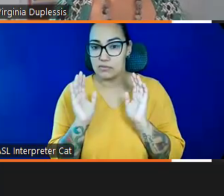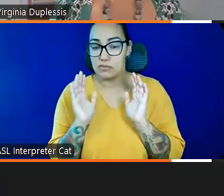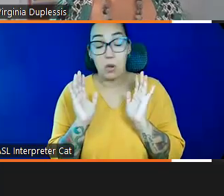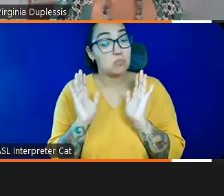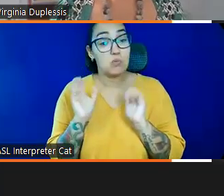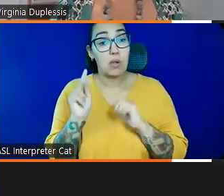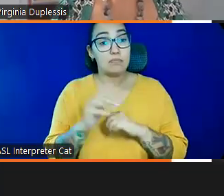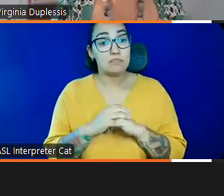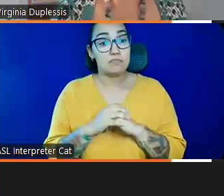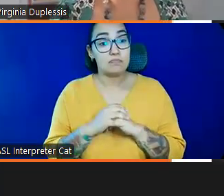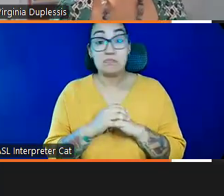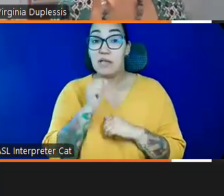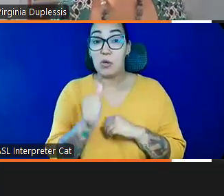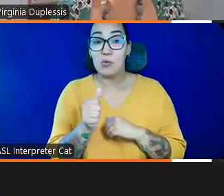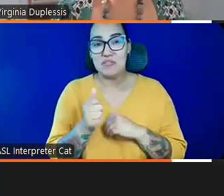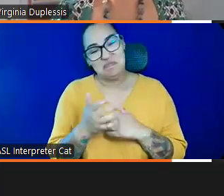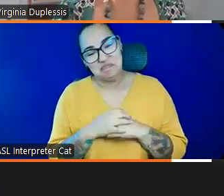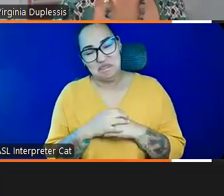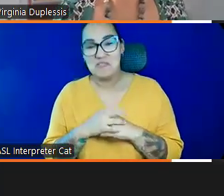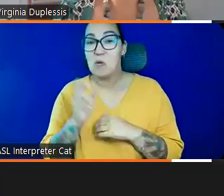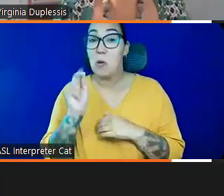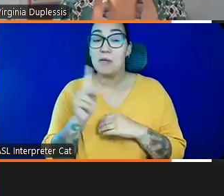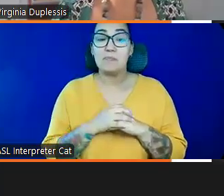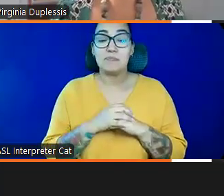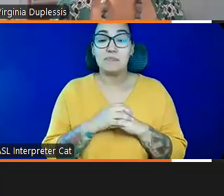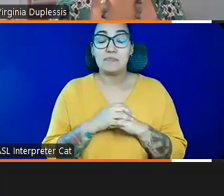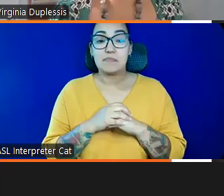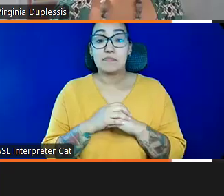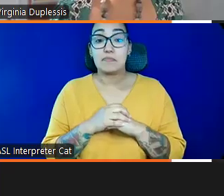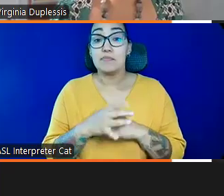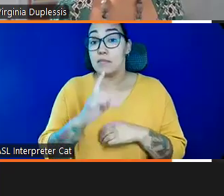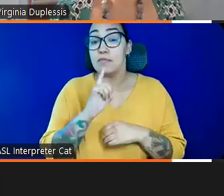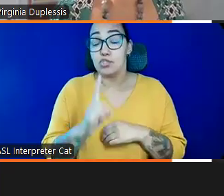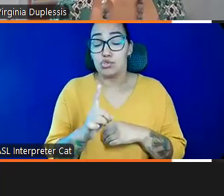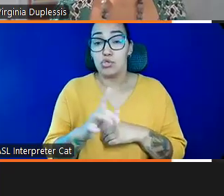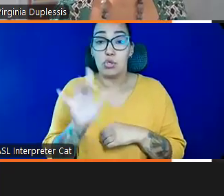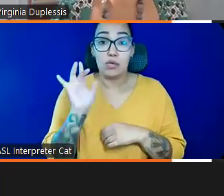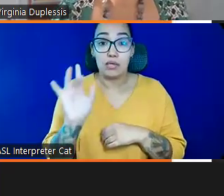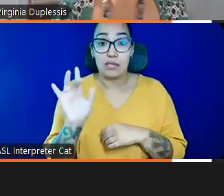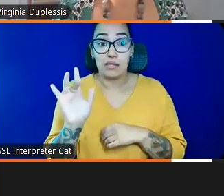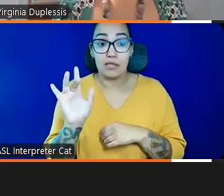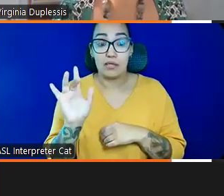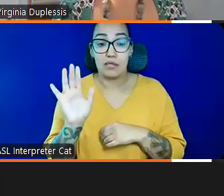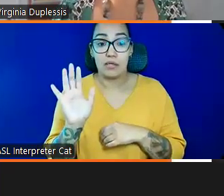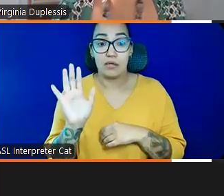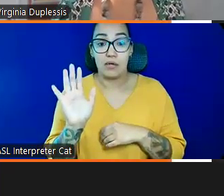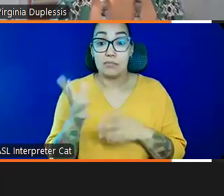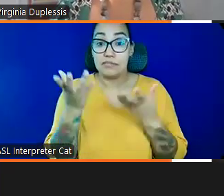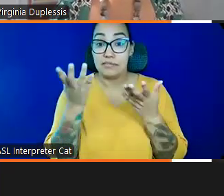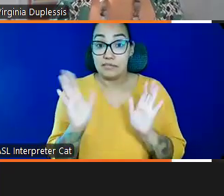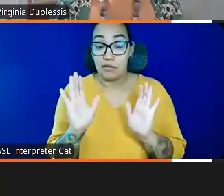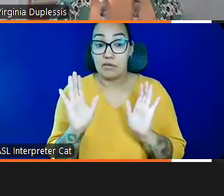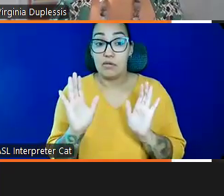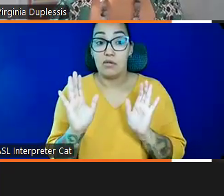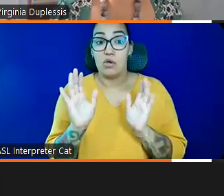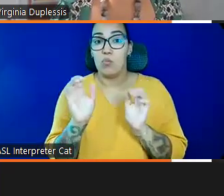Okay, I don't. Okay, so just make sure that you click done written in blue